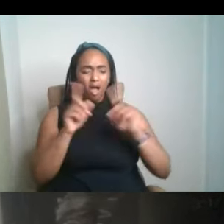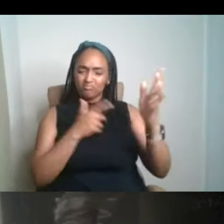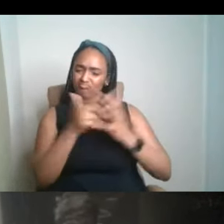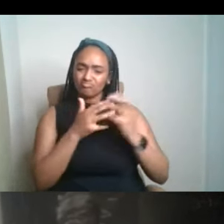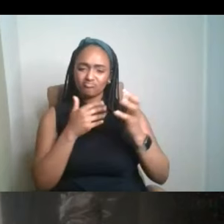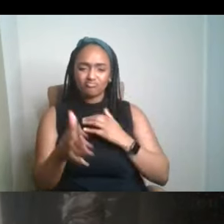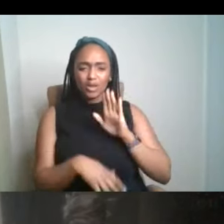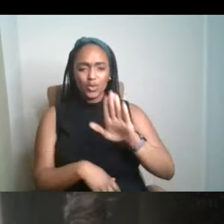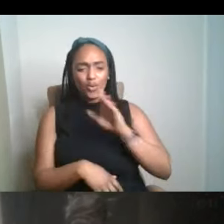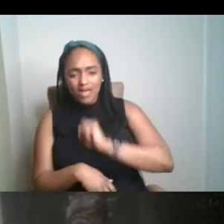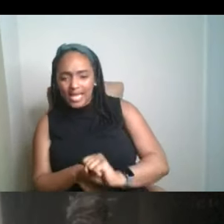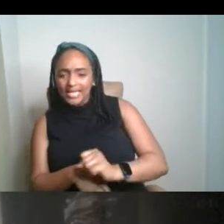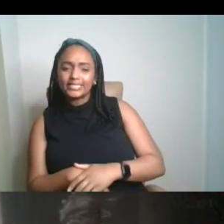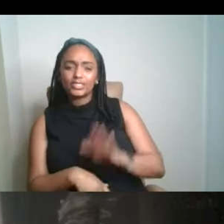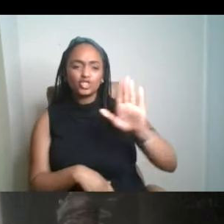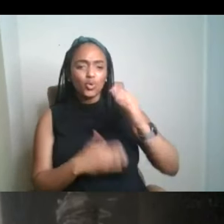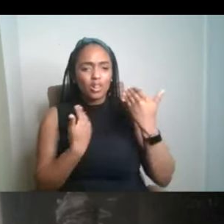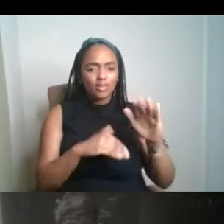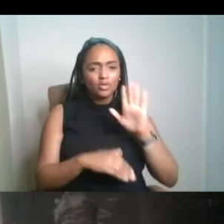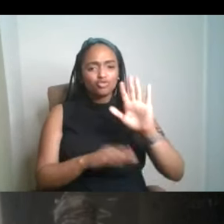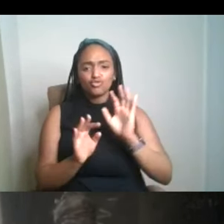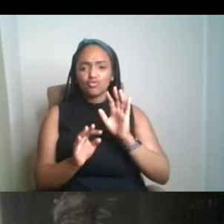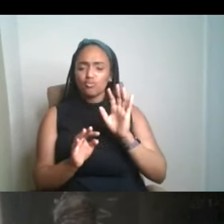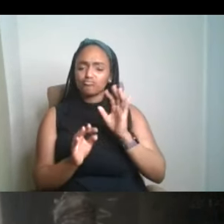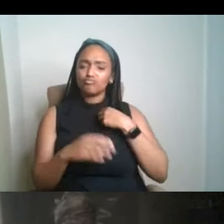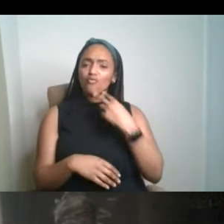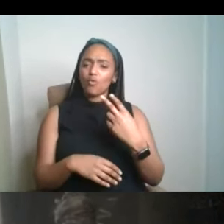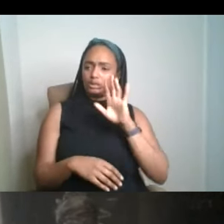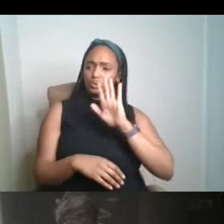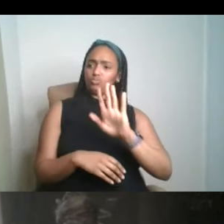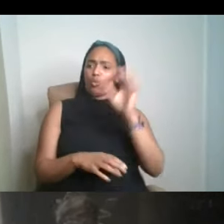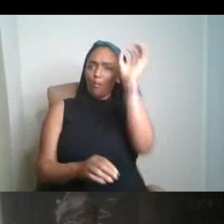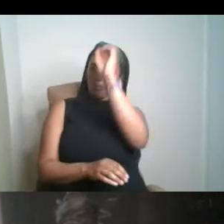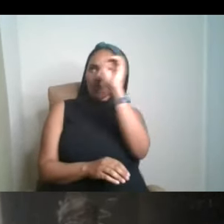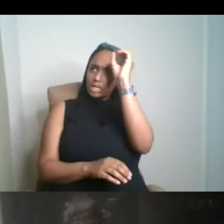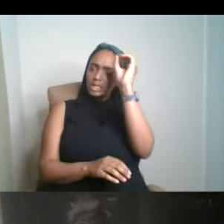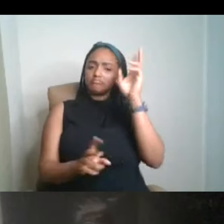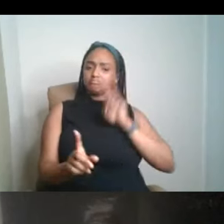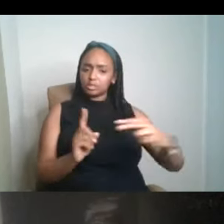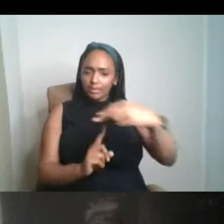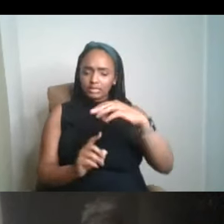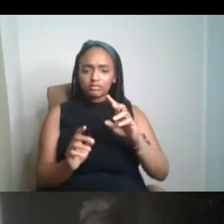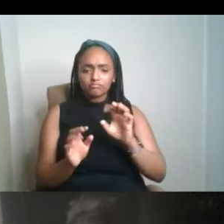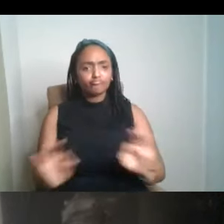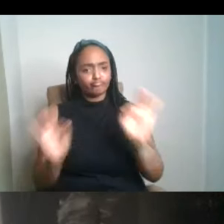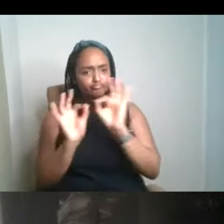experience you have, no matter who you are, your voice is valid. I think that's like the most like the best thing that I've learned.